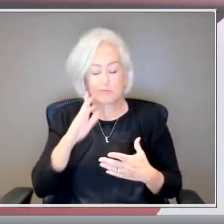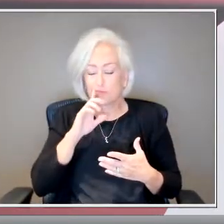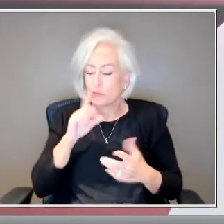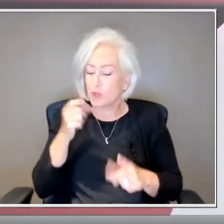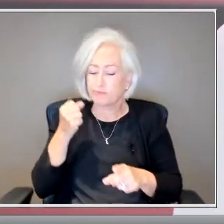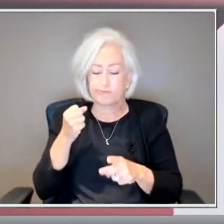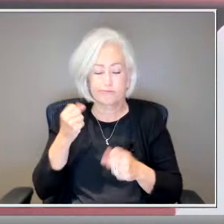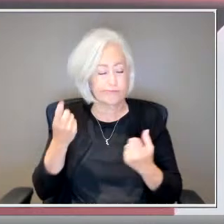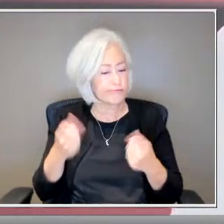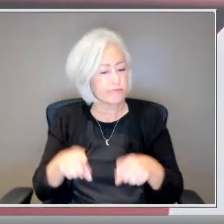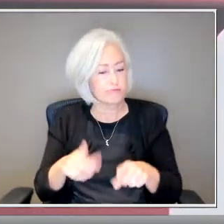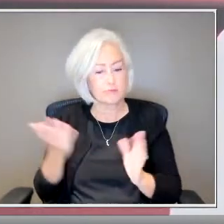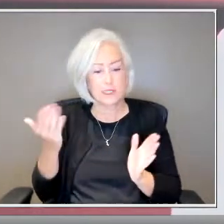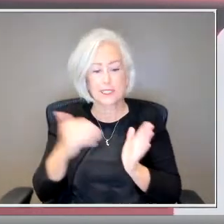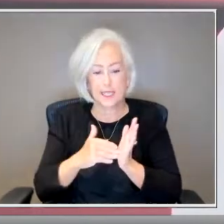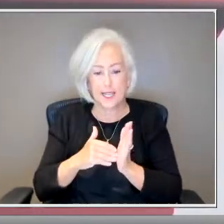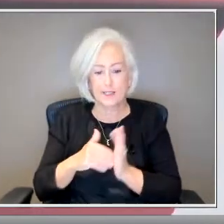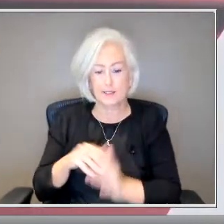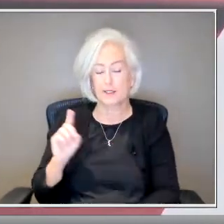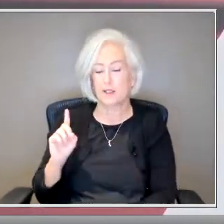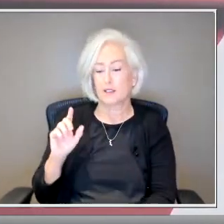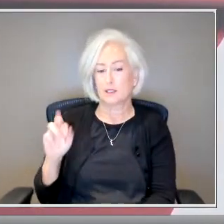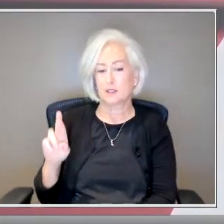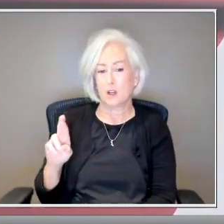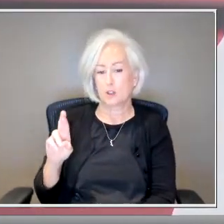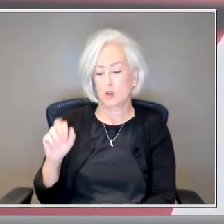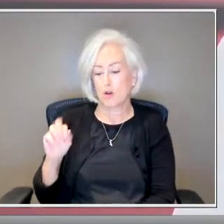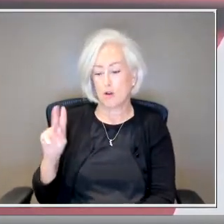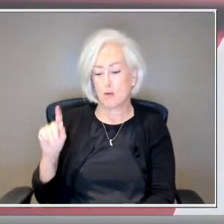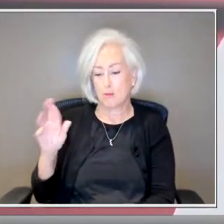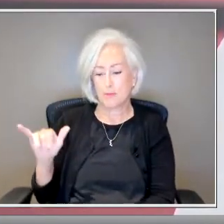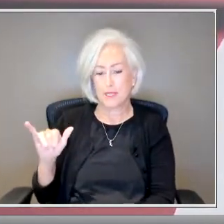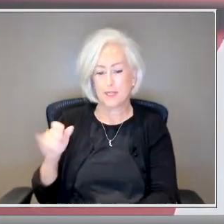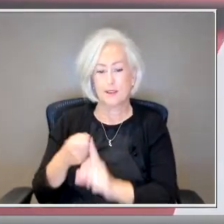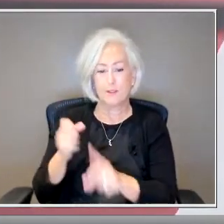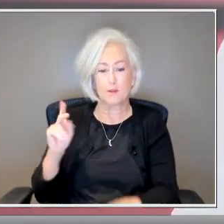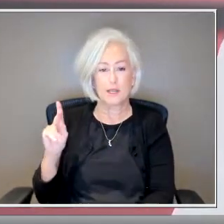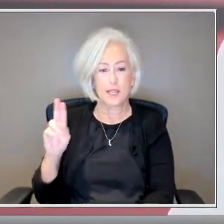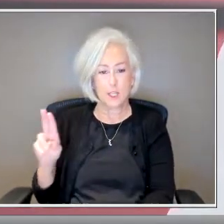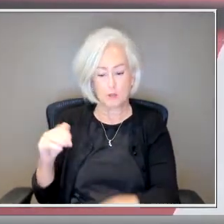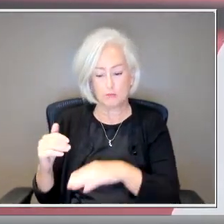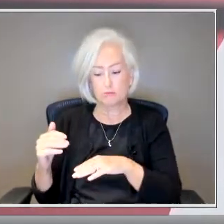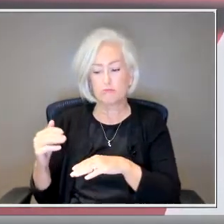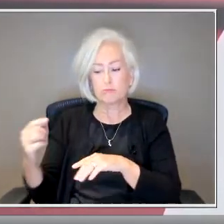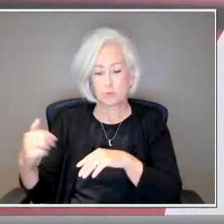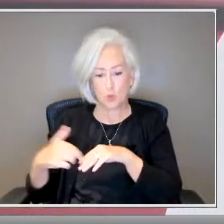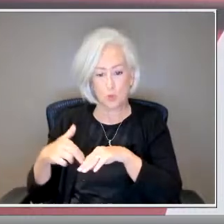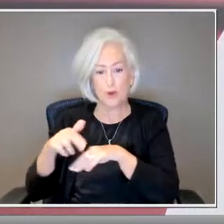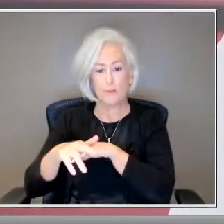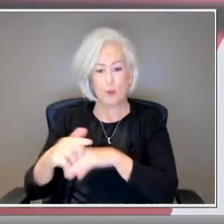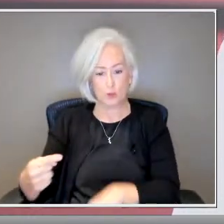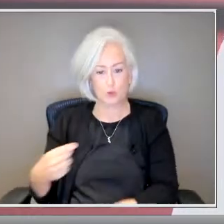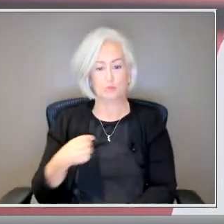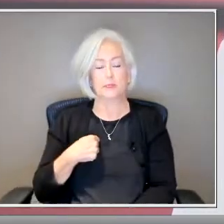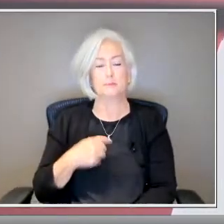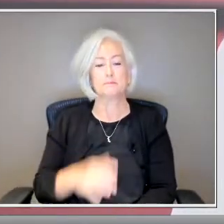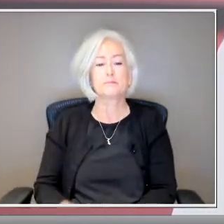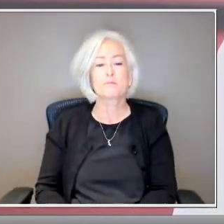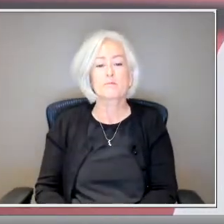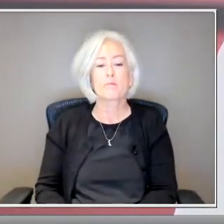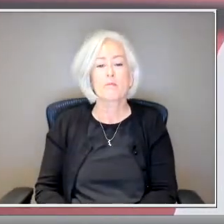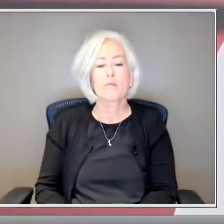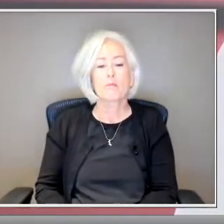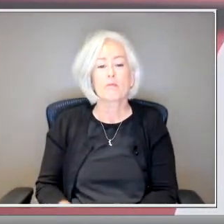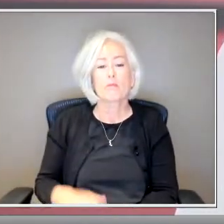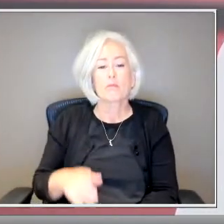so Dr. Beakey, who she's seeing in the KU system, sent her to me. She's someone who, you know, was talking about